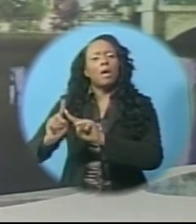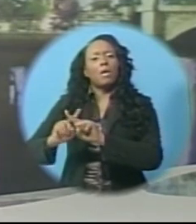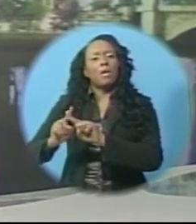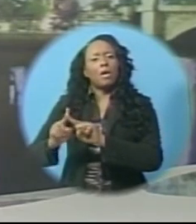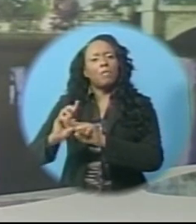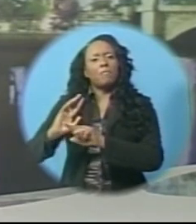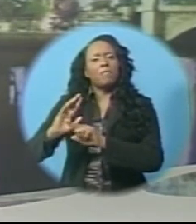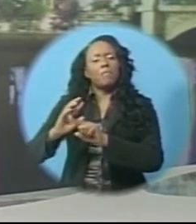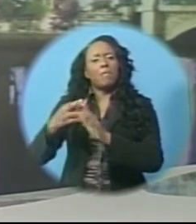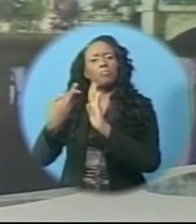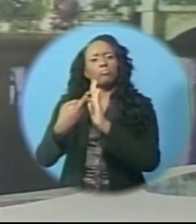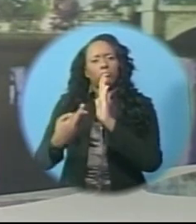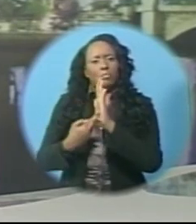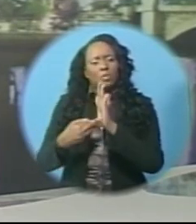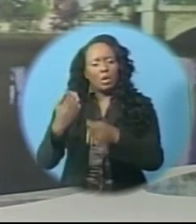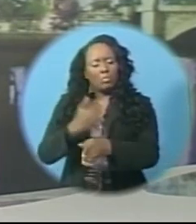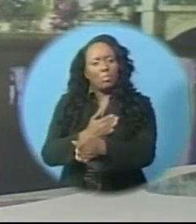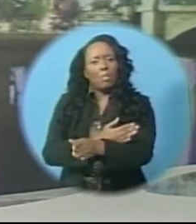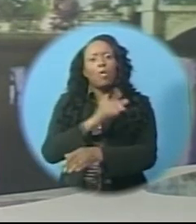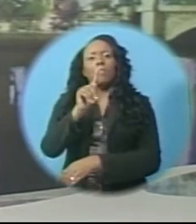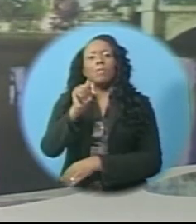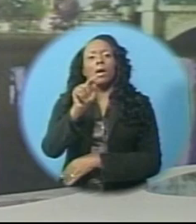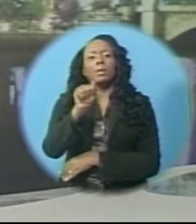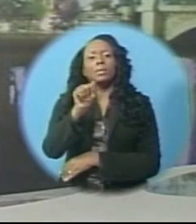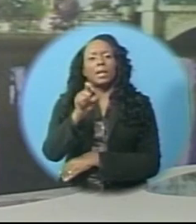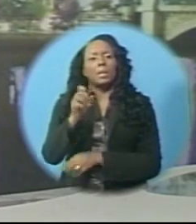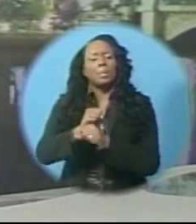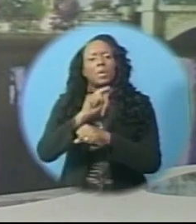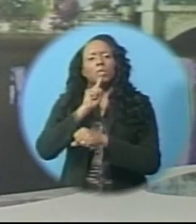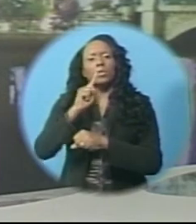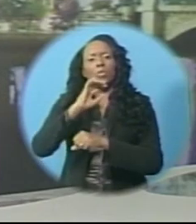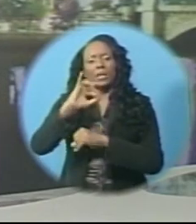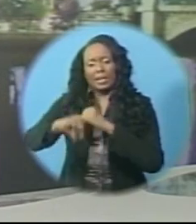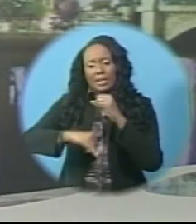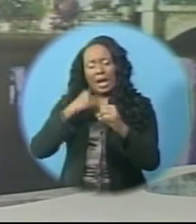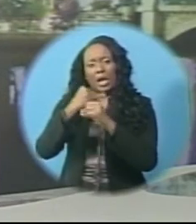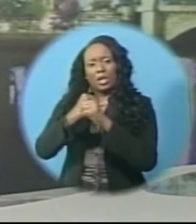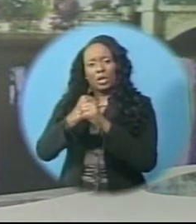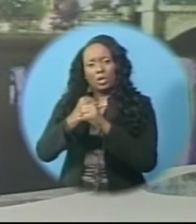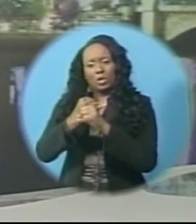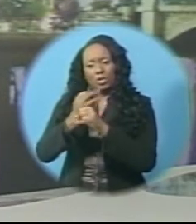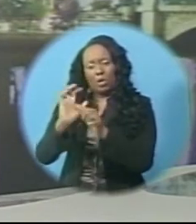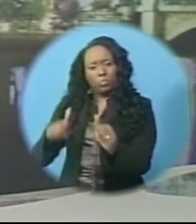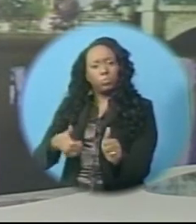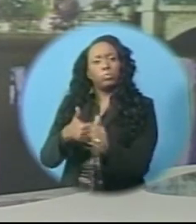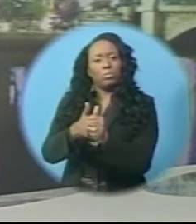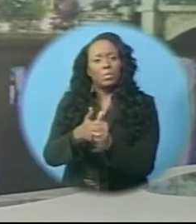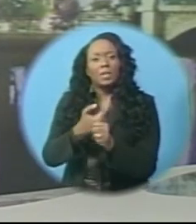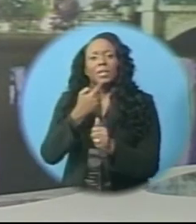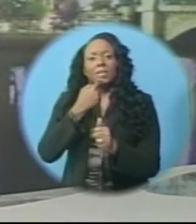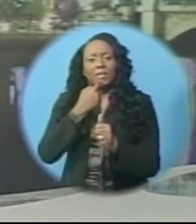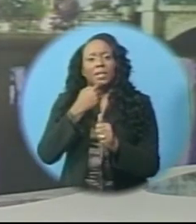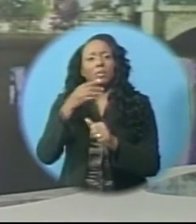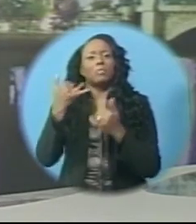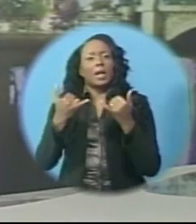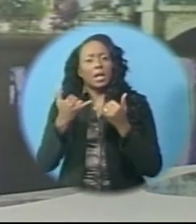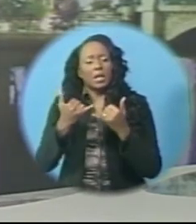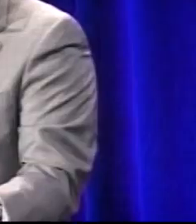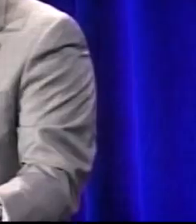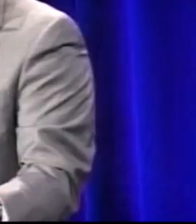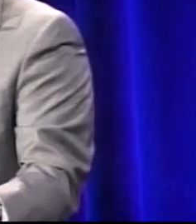tax administration and ensure it is compliant internationally. And he says the island is reaping the benefits of those